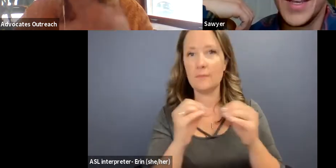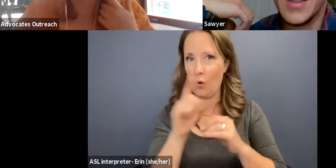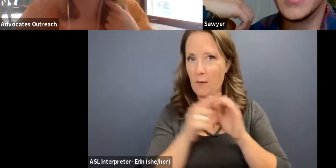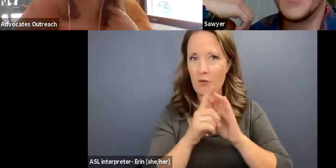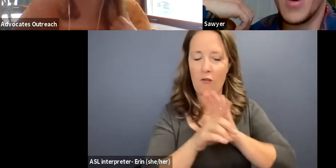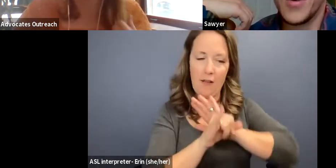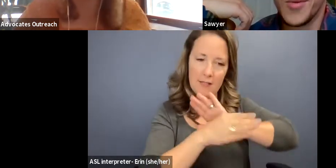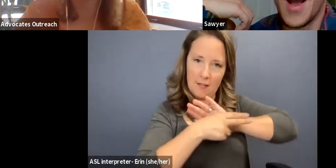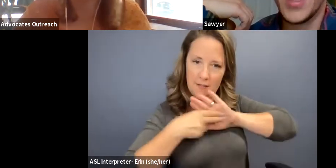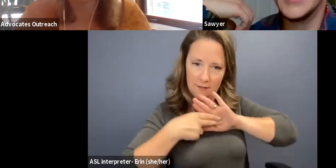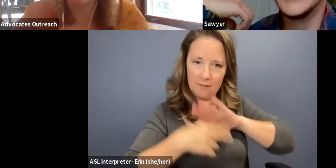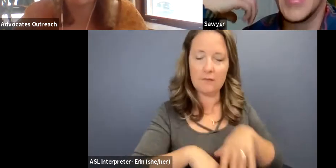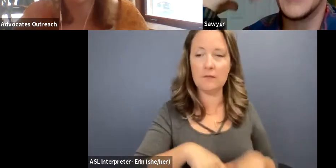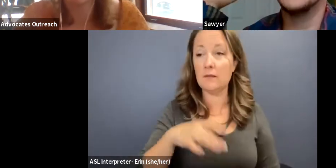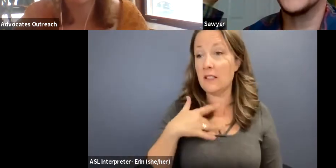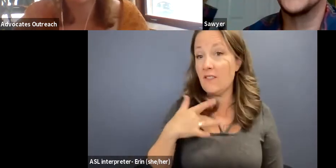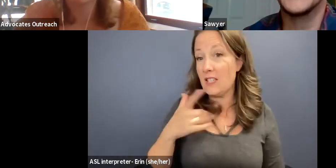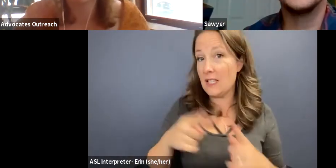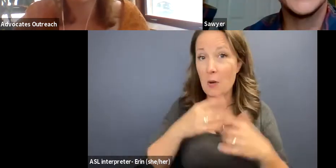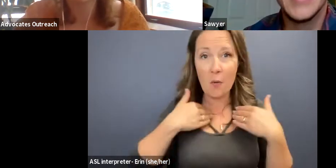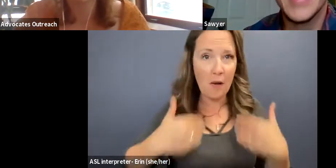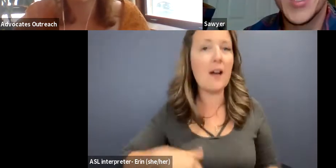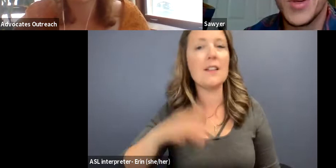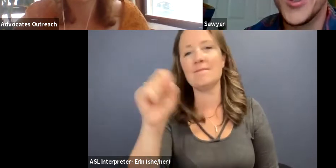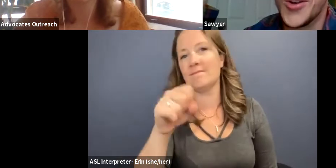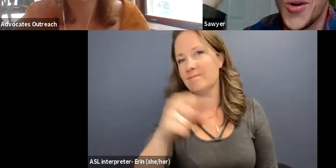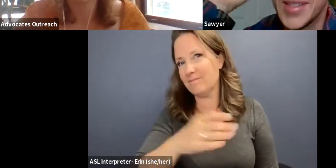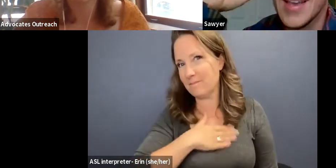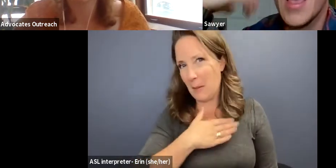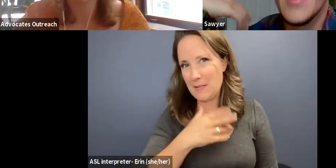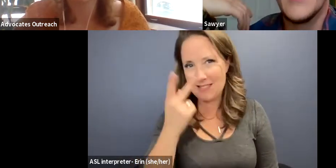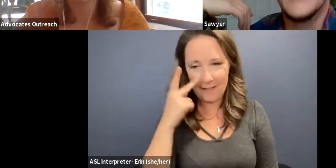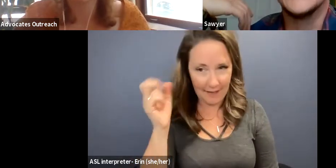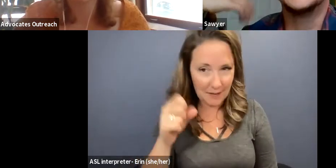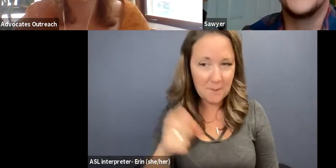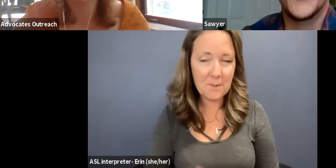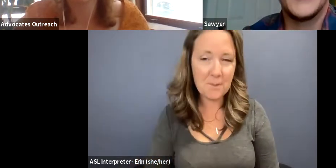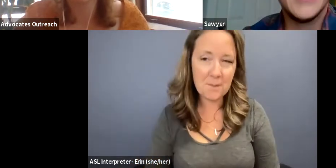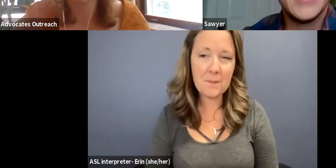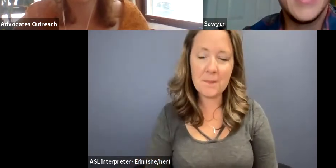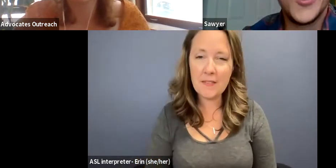like so helpful in navigating these conversations.